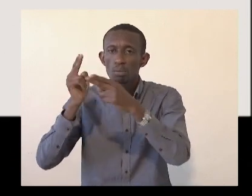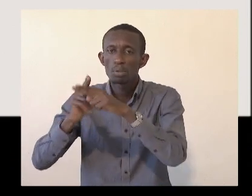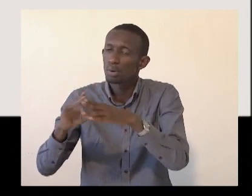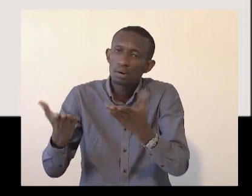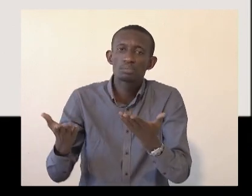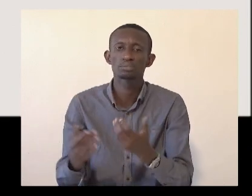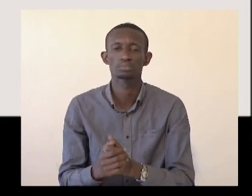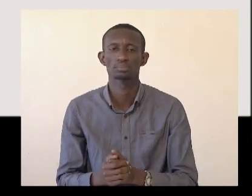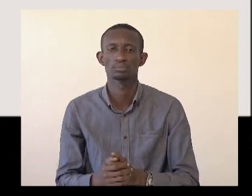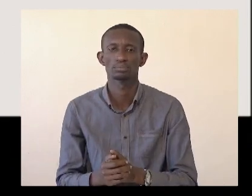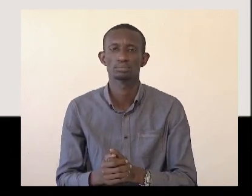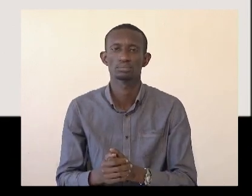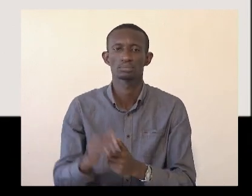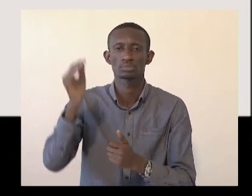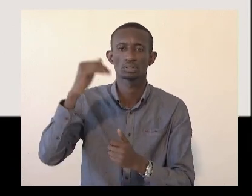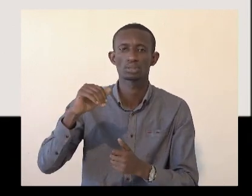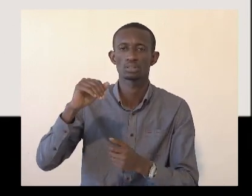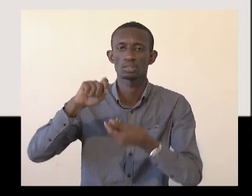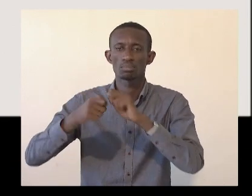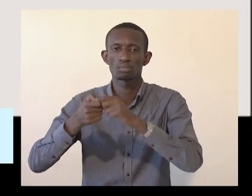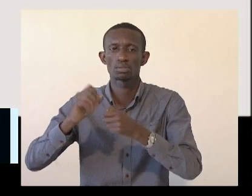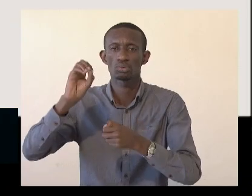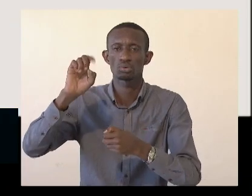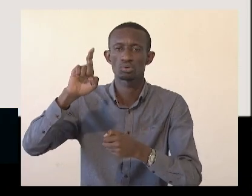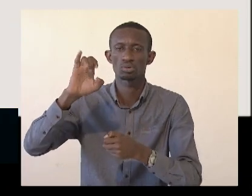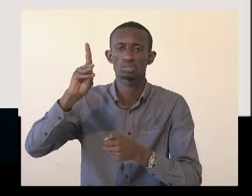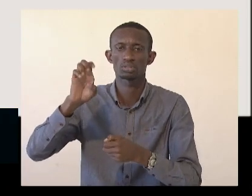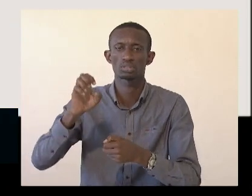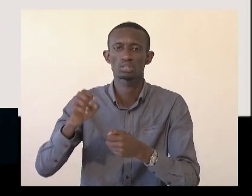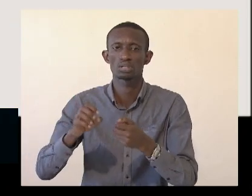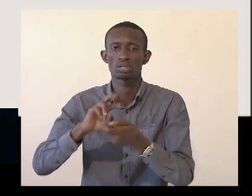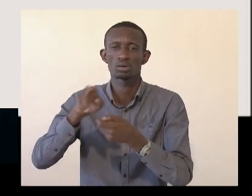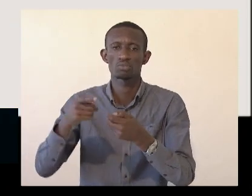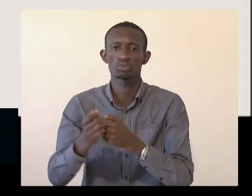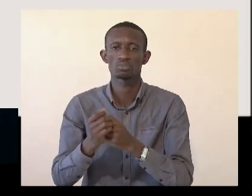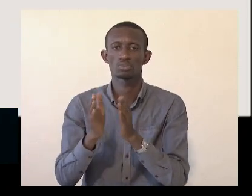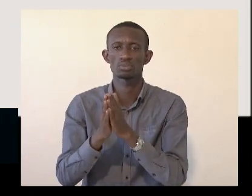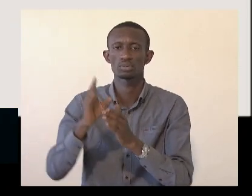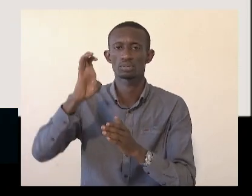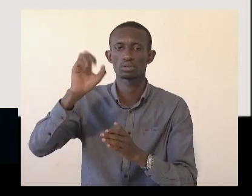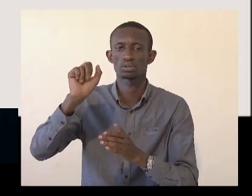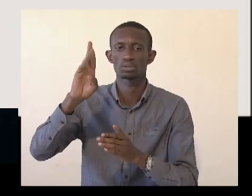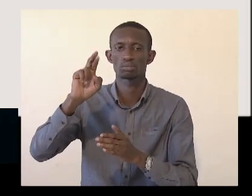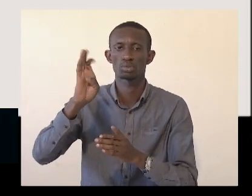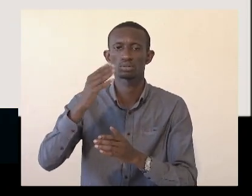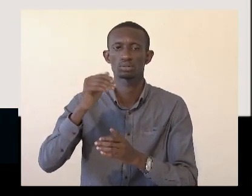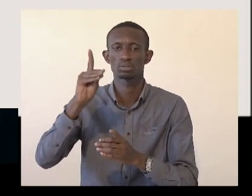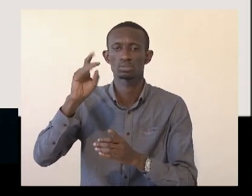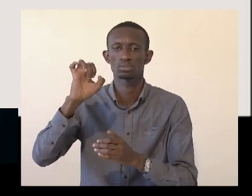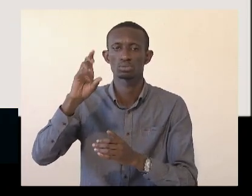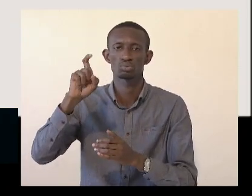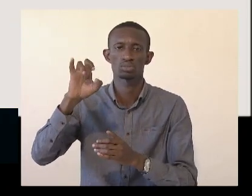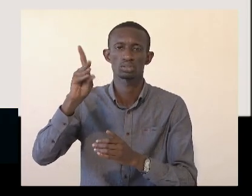formed. The metal oxide, when it reacts with carbon dioxide at a very high temperature to produce both soluble